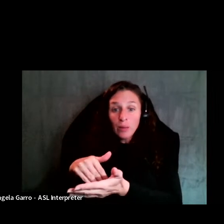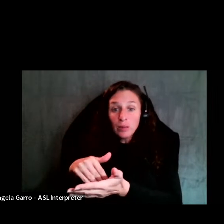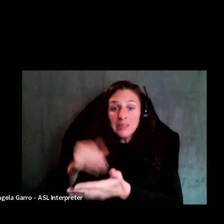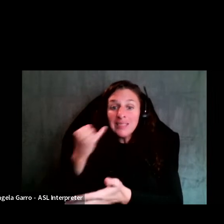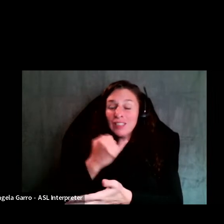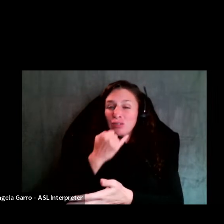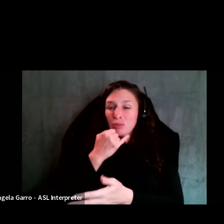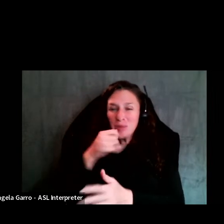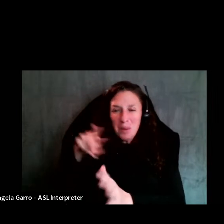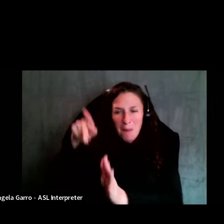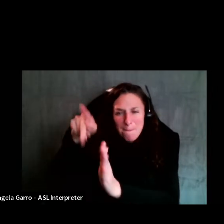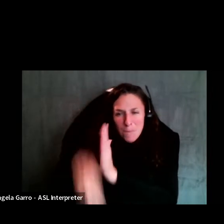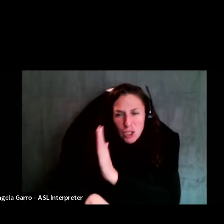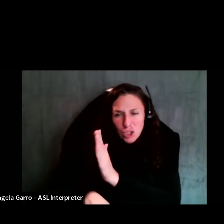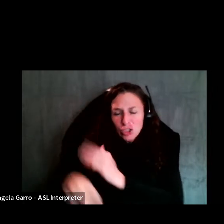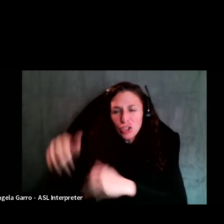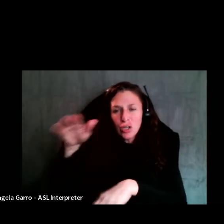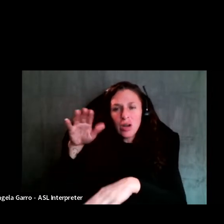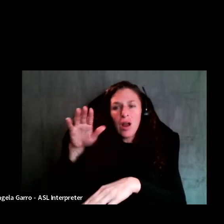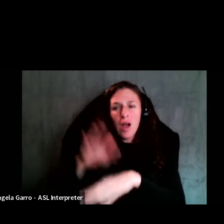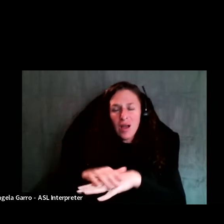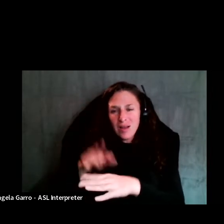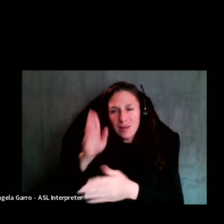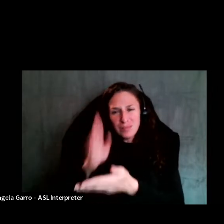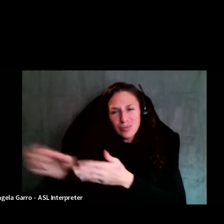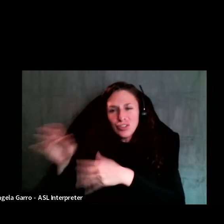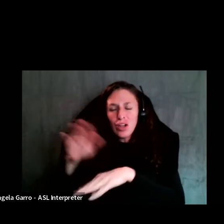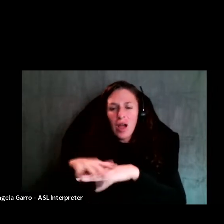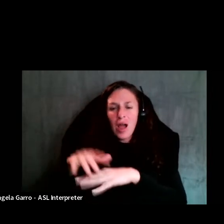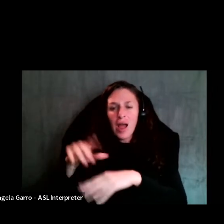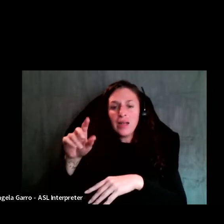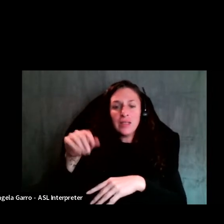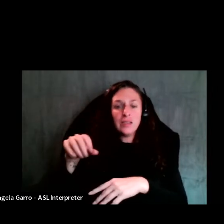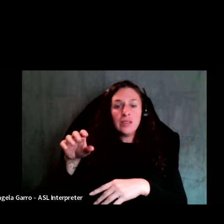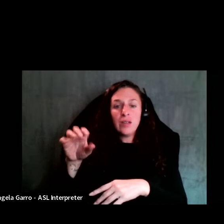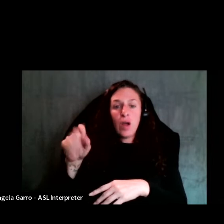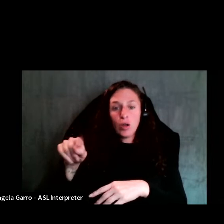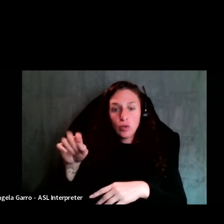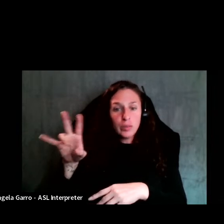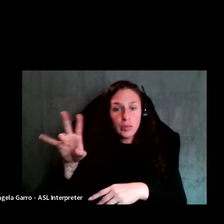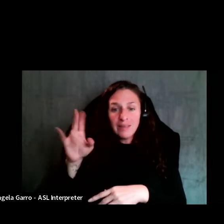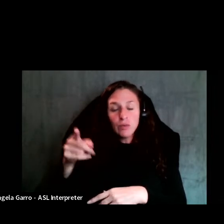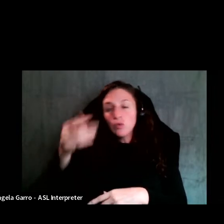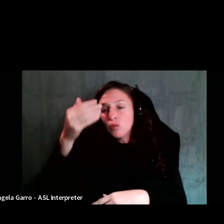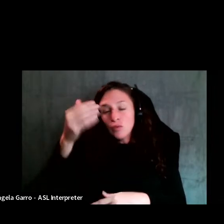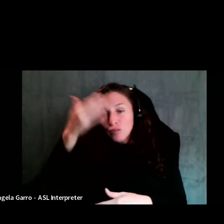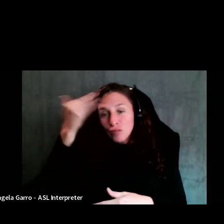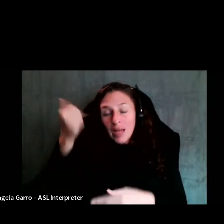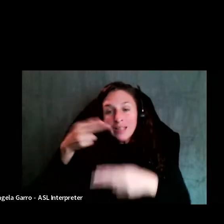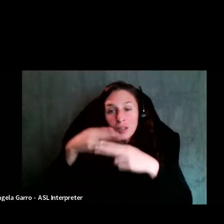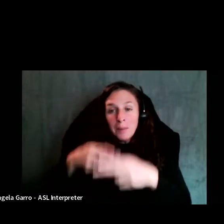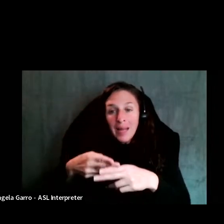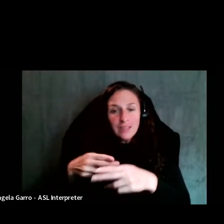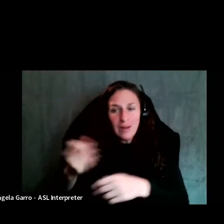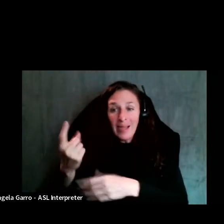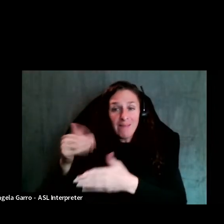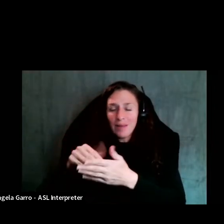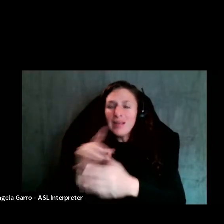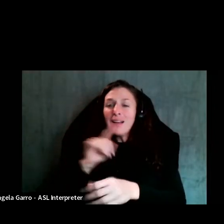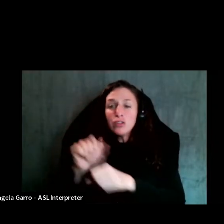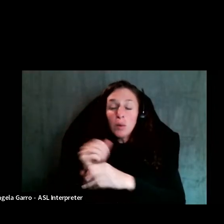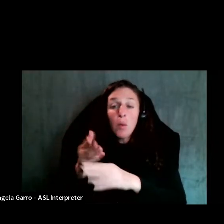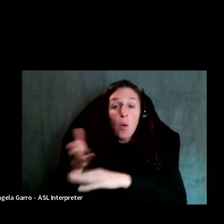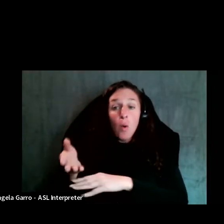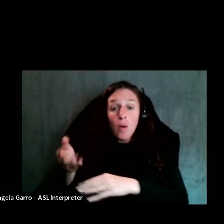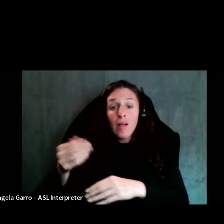were butchered on October 7th. So the number is much more than 11,000. You're forgetting to mention that there's an